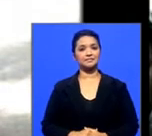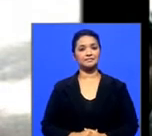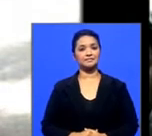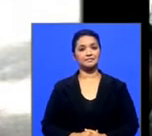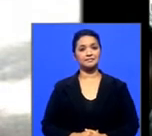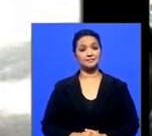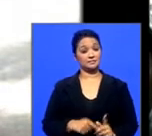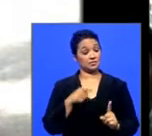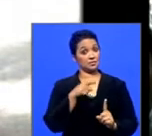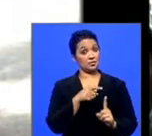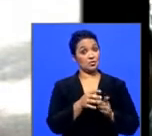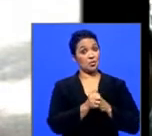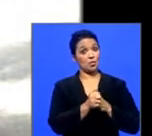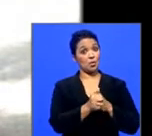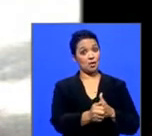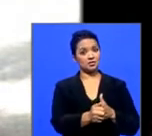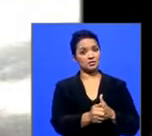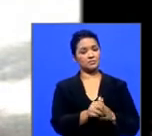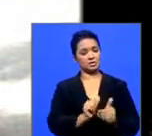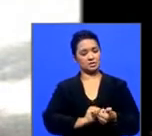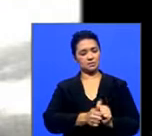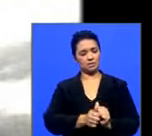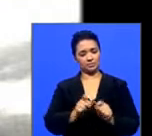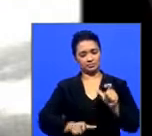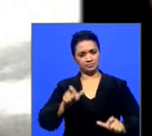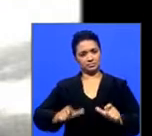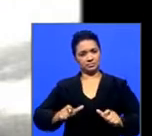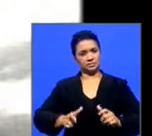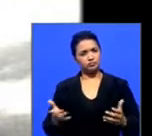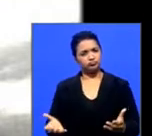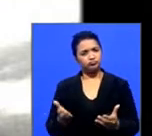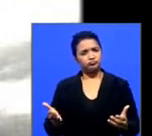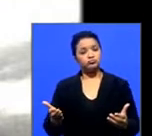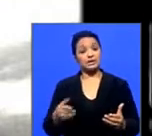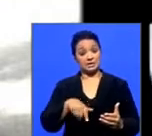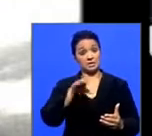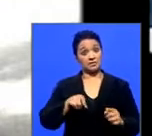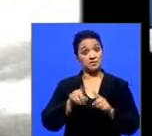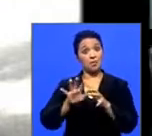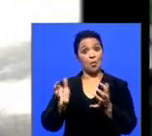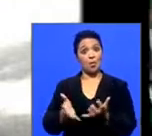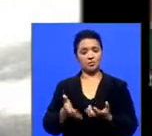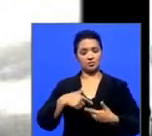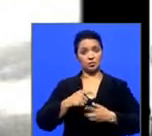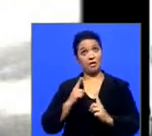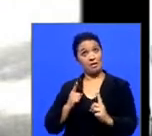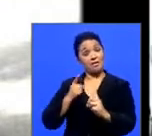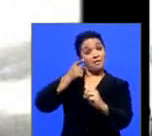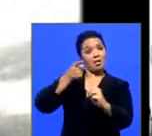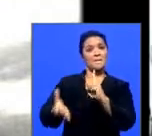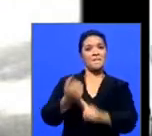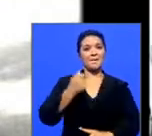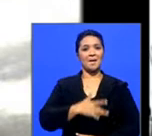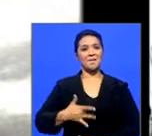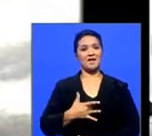Your outstanding leadership and dedication to the advancement of all people, both in South Africa and throughout the world, helped us set our goals.